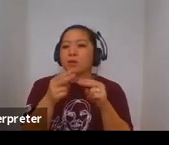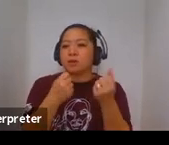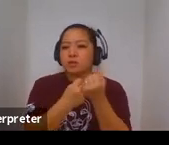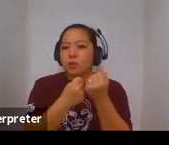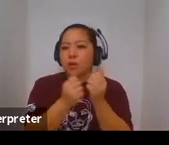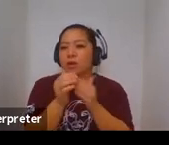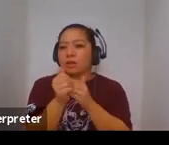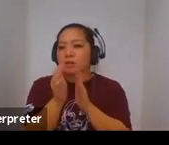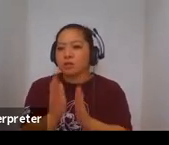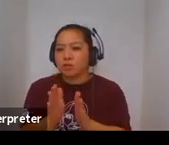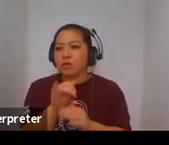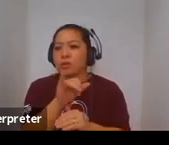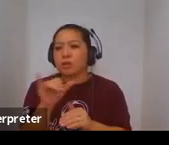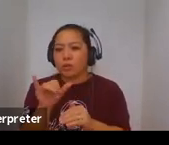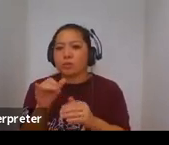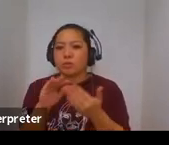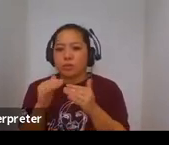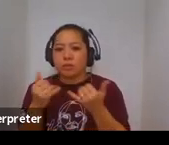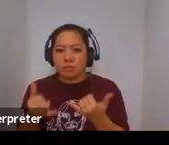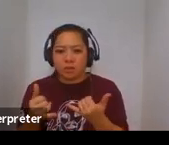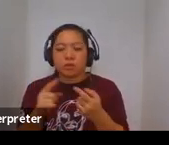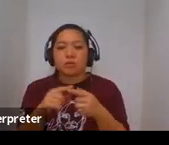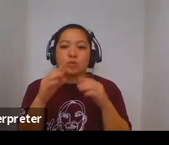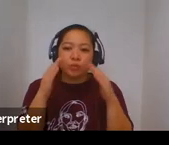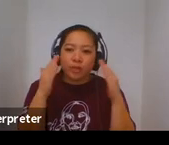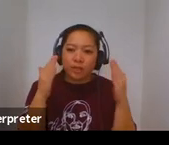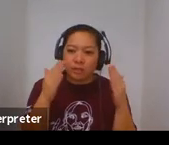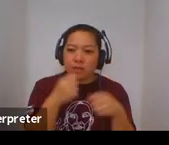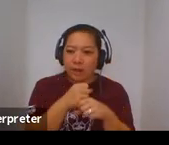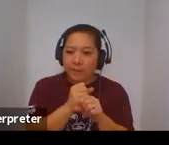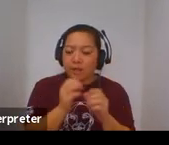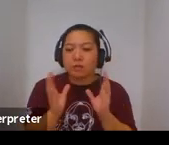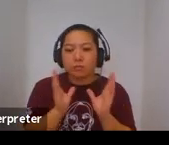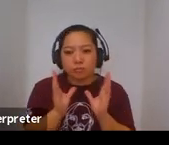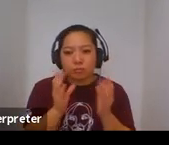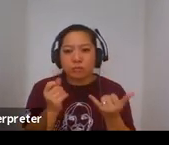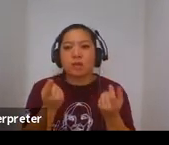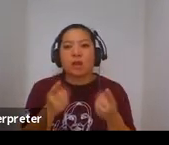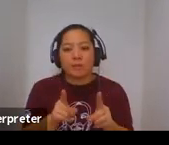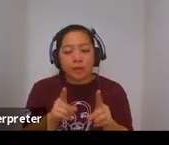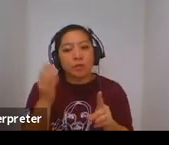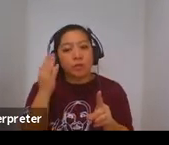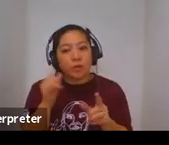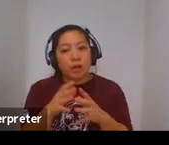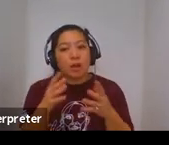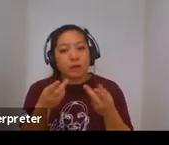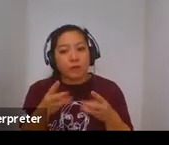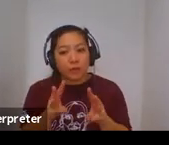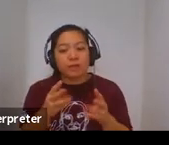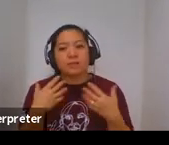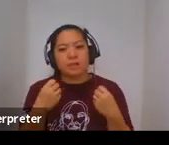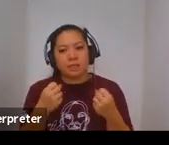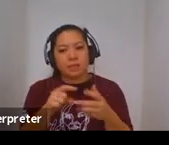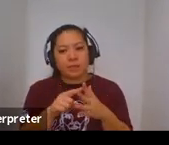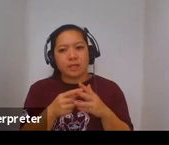leadership within those communities to create conversation. In a lot of ways, the healing begins